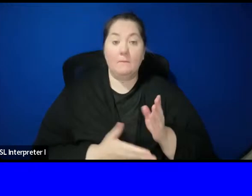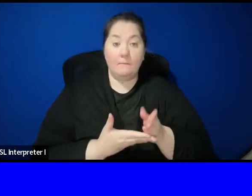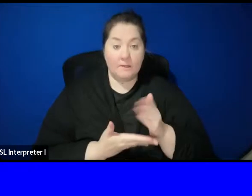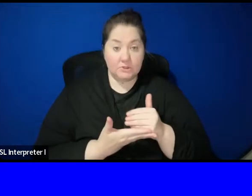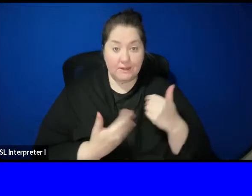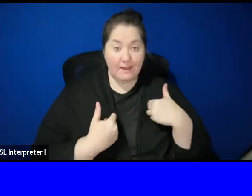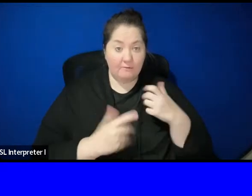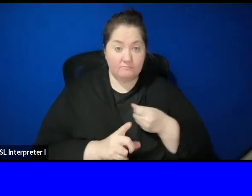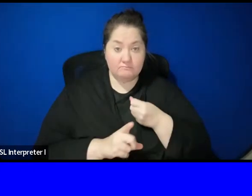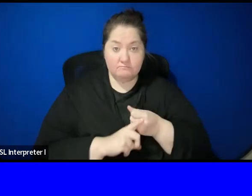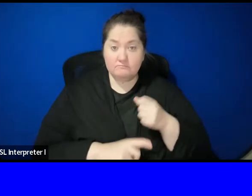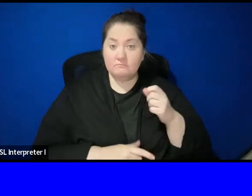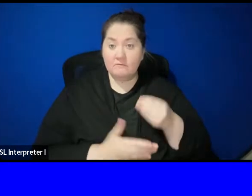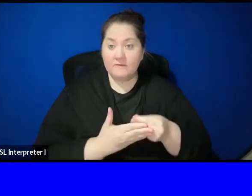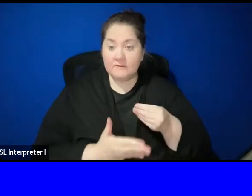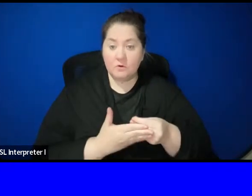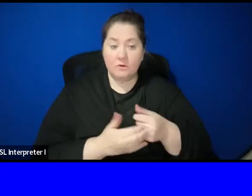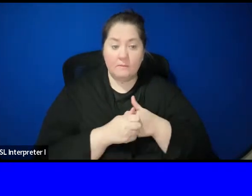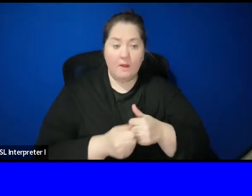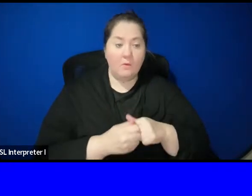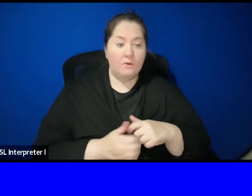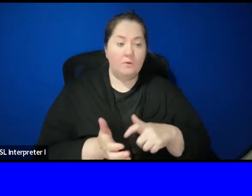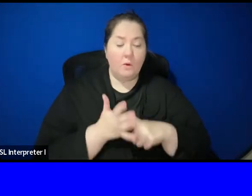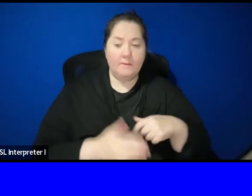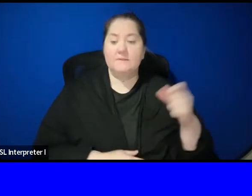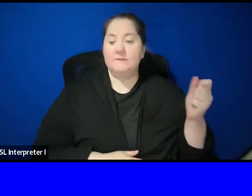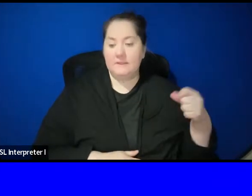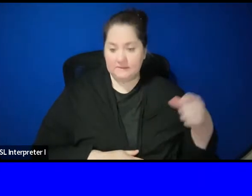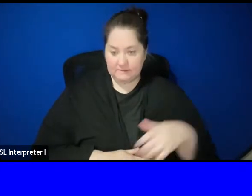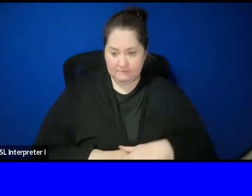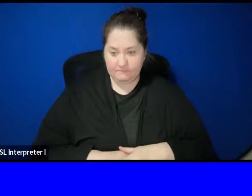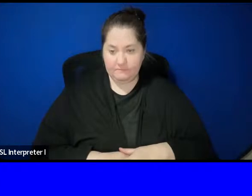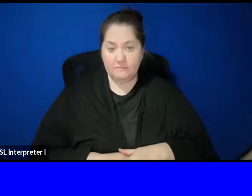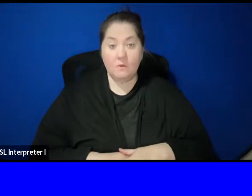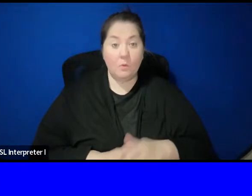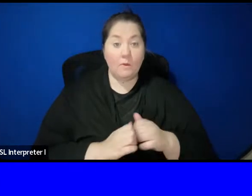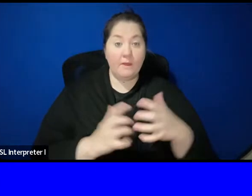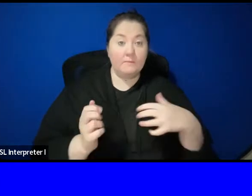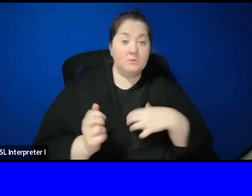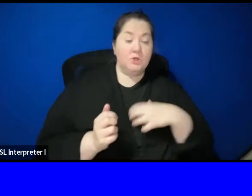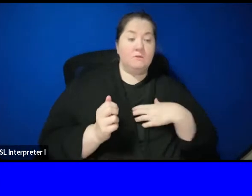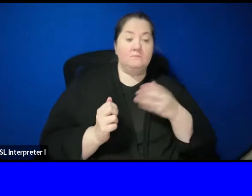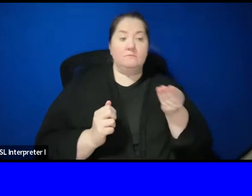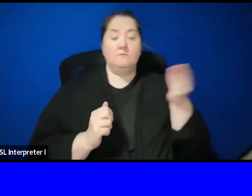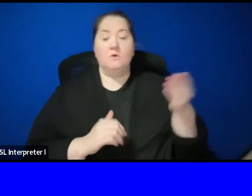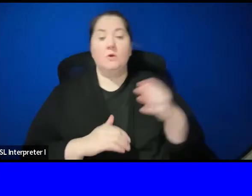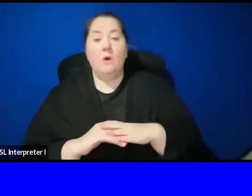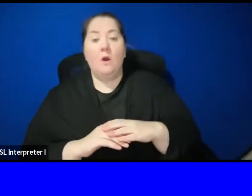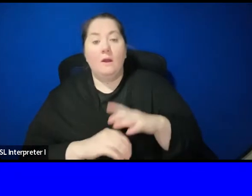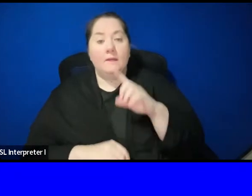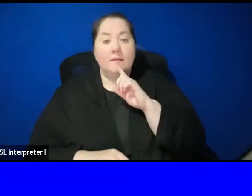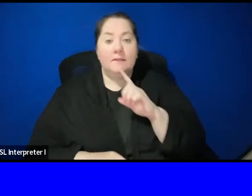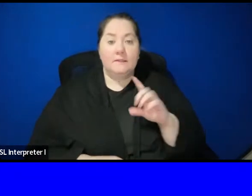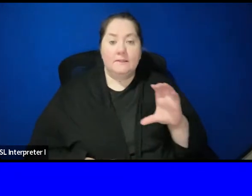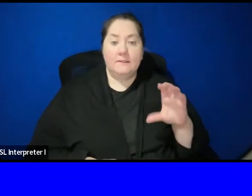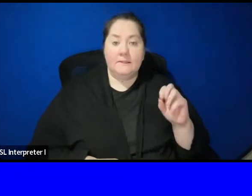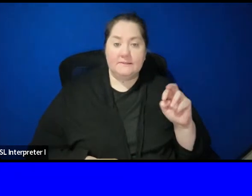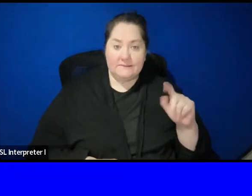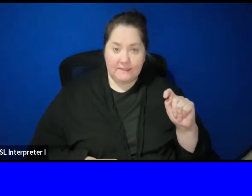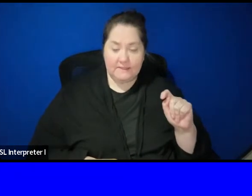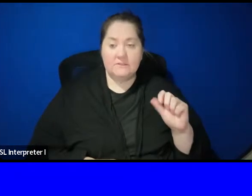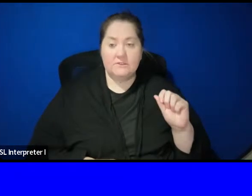the measure's fiscal impact statement comply with council requirements? Yes, it does. Without objection, this measure will be placed on the consent agenda for the March